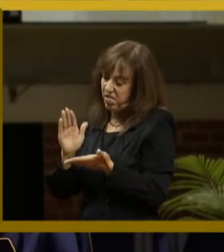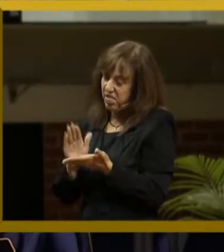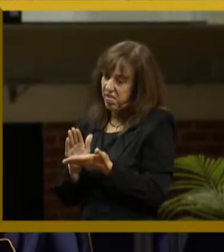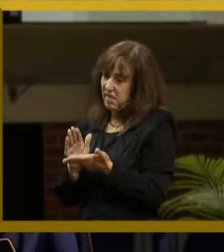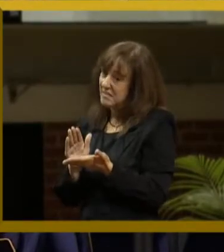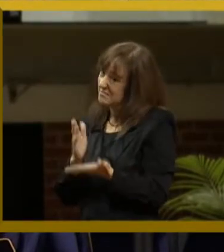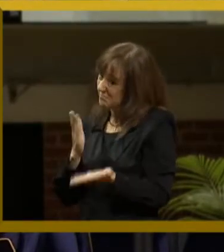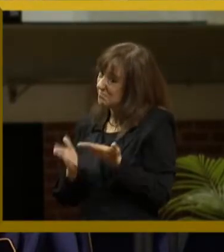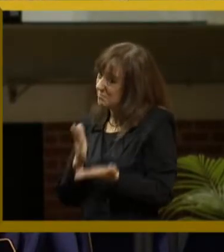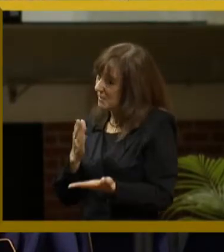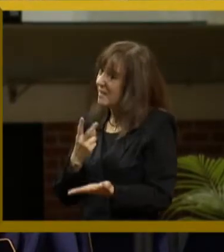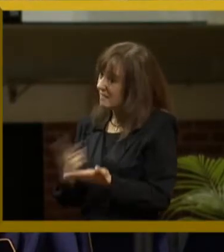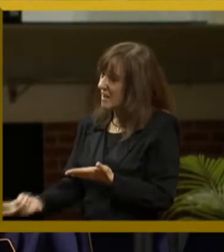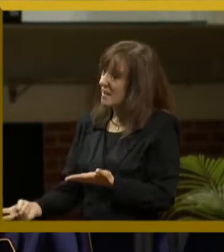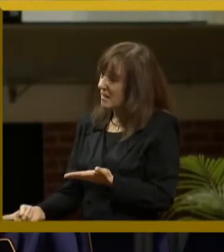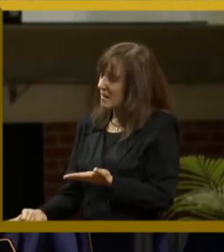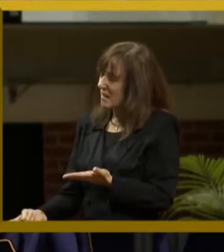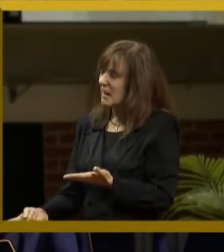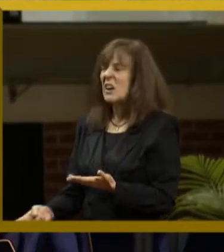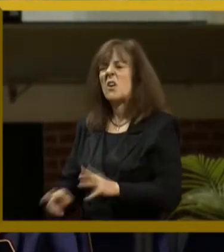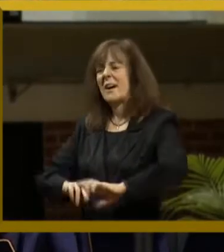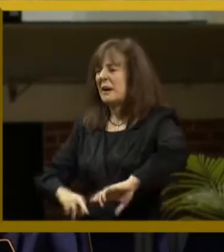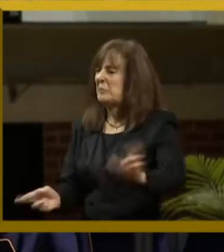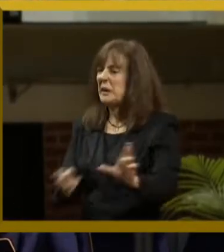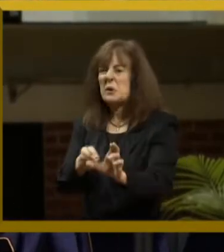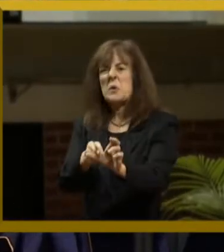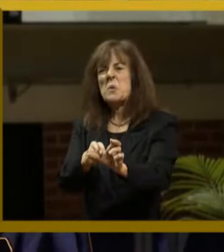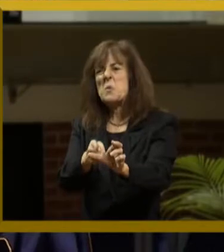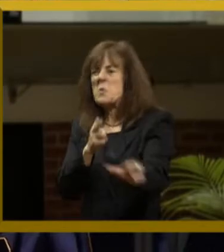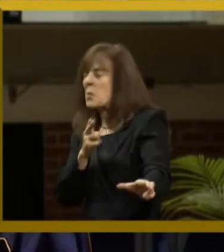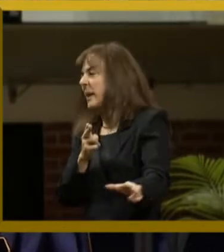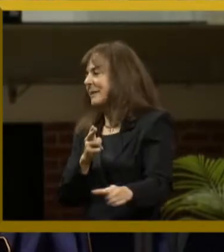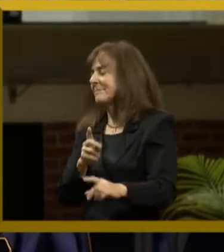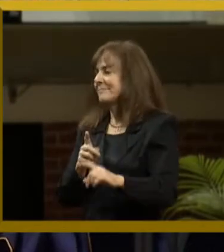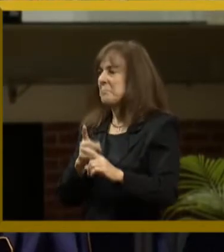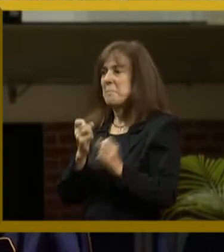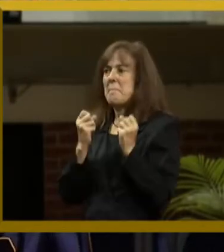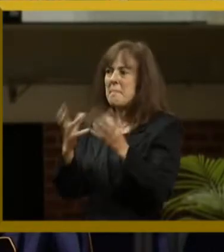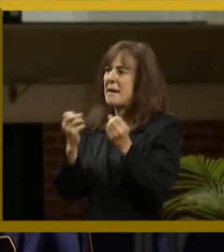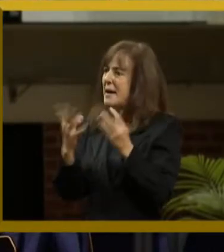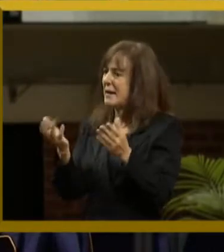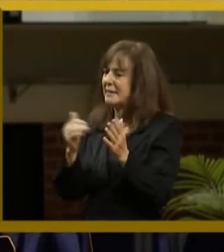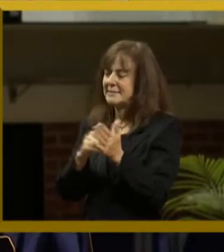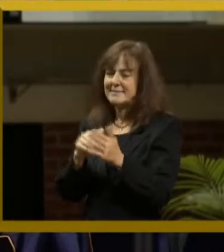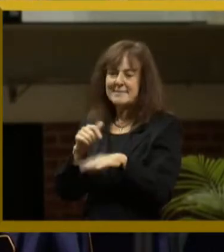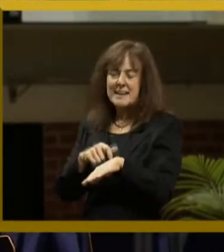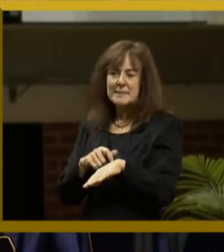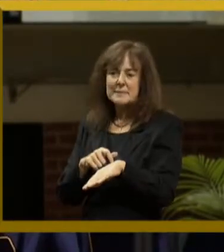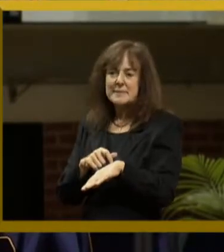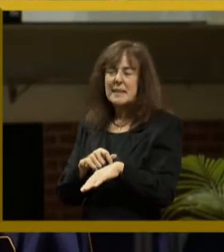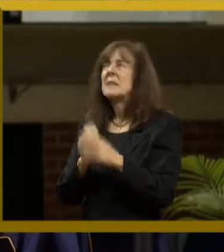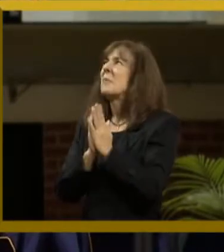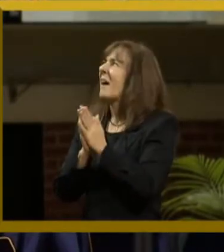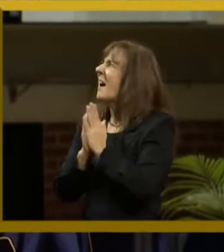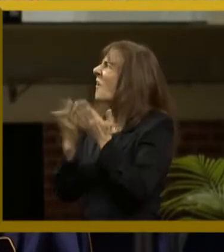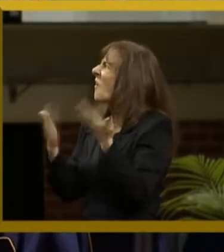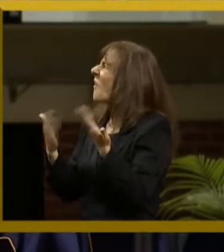imminent. I wanted to quit my own company 1,000 times. I remember praying,